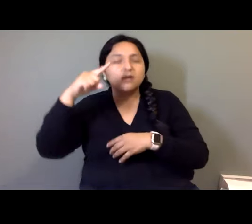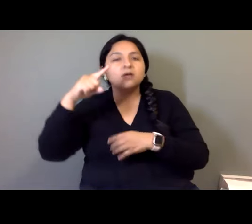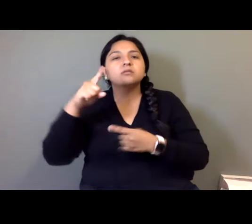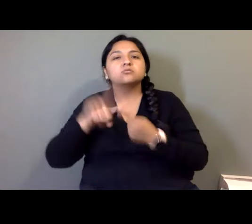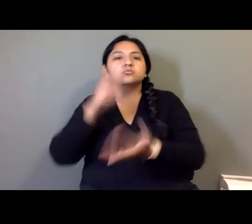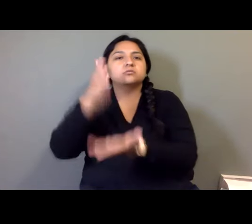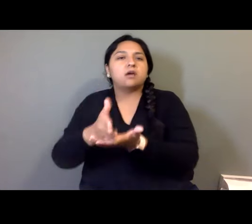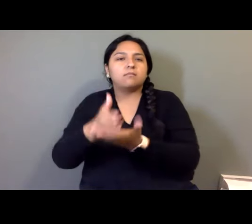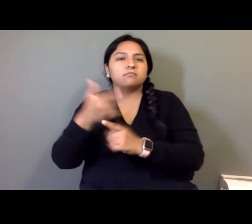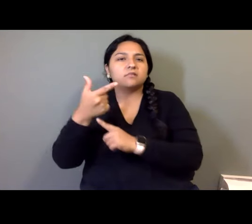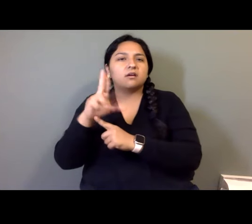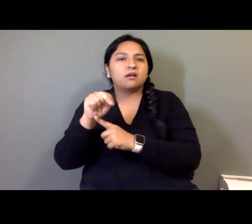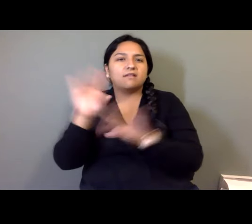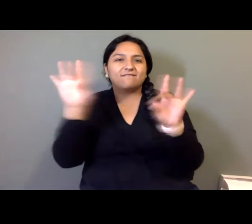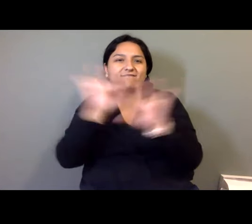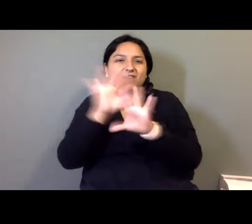schools. And